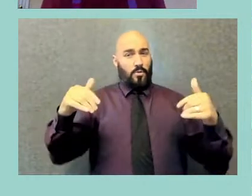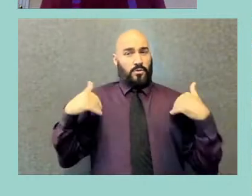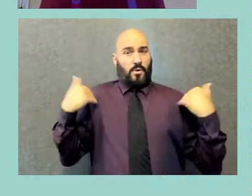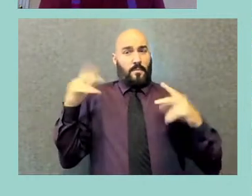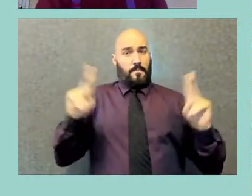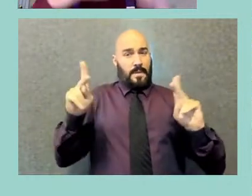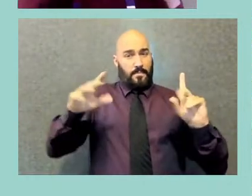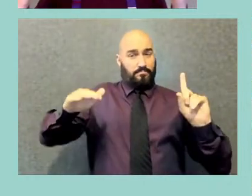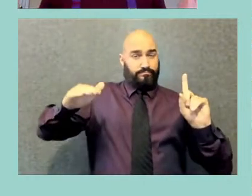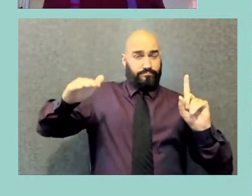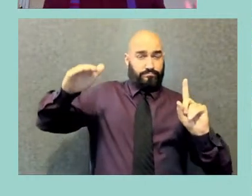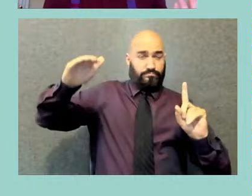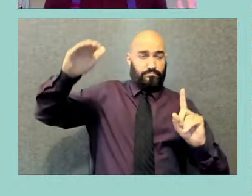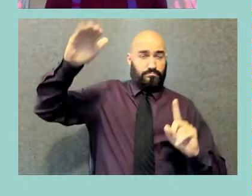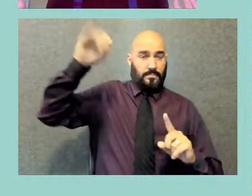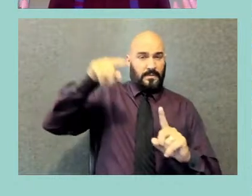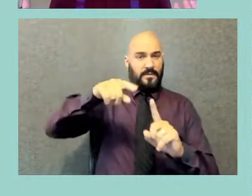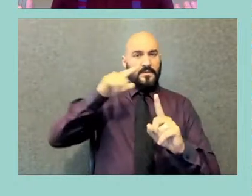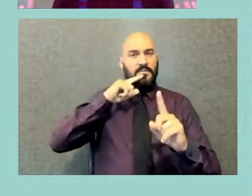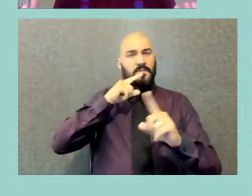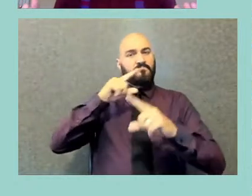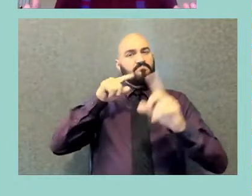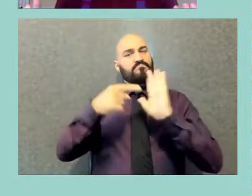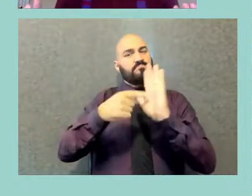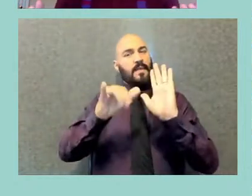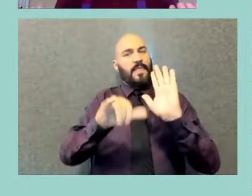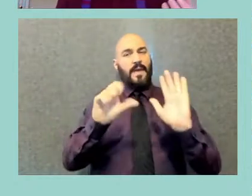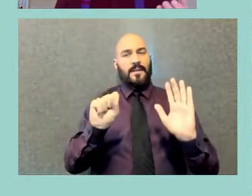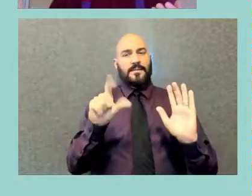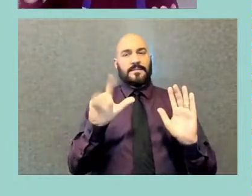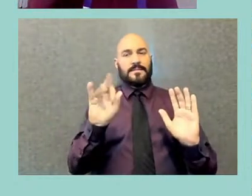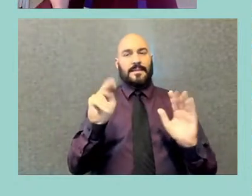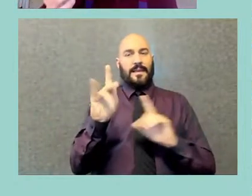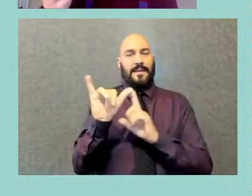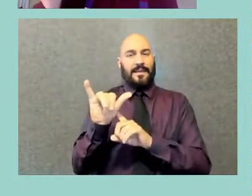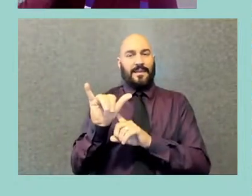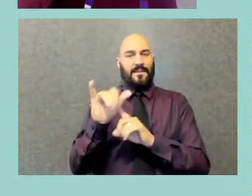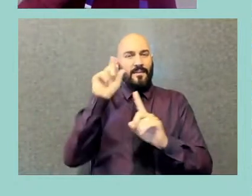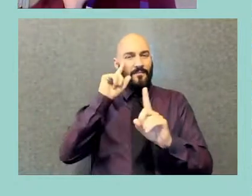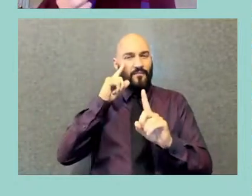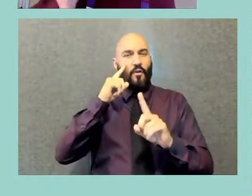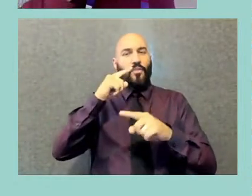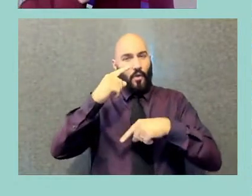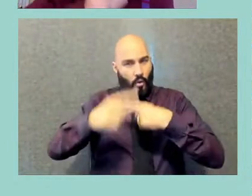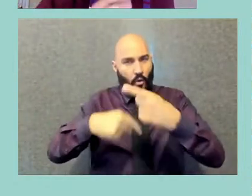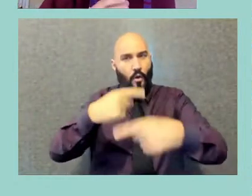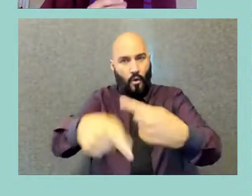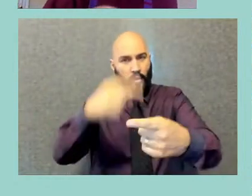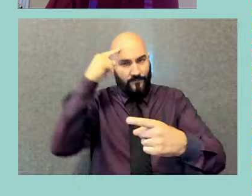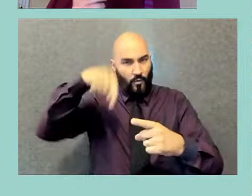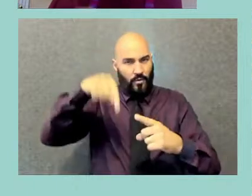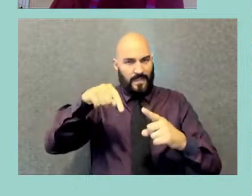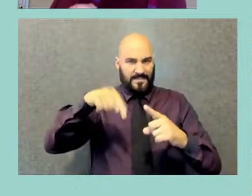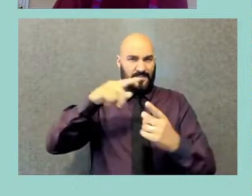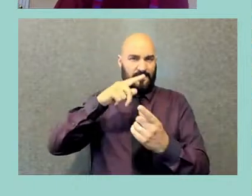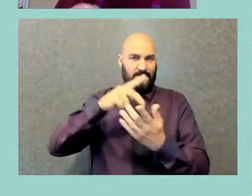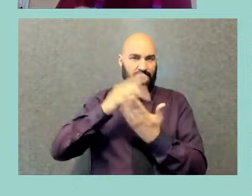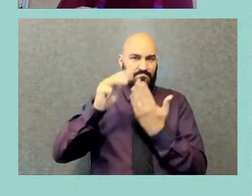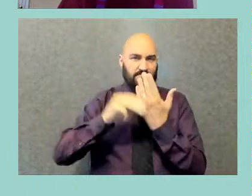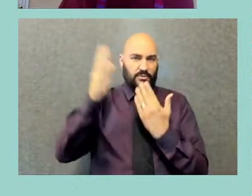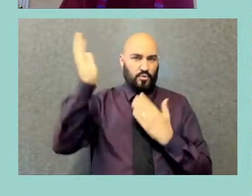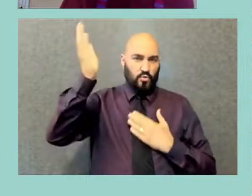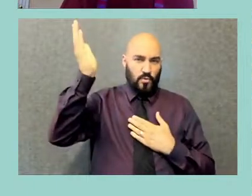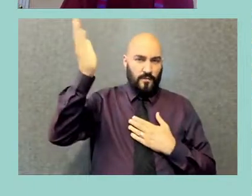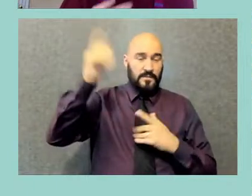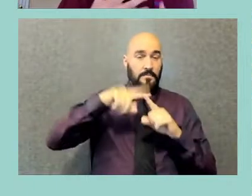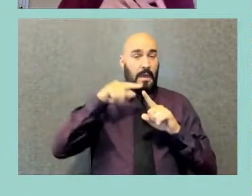structures the arc of this service. As the slinky starts to bounce and move just as it was made